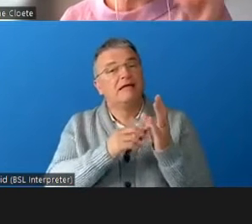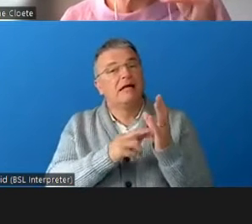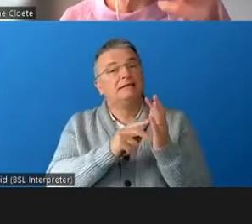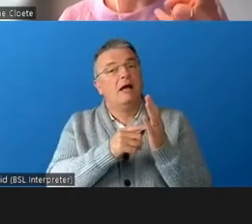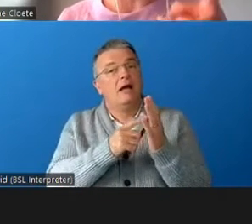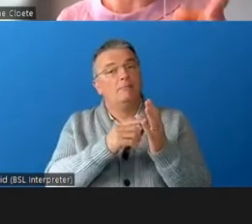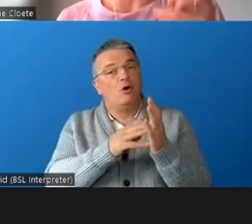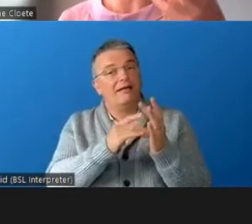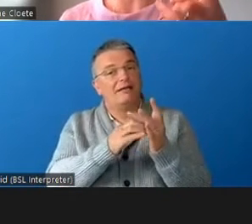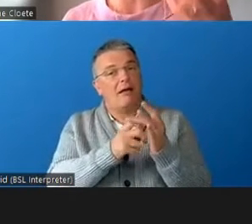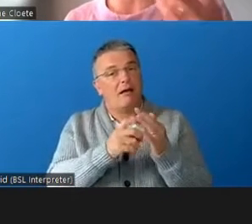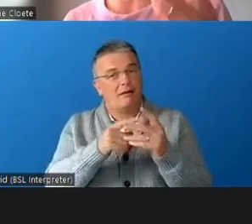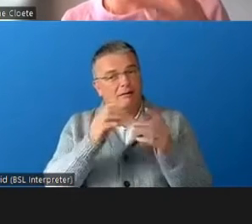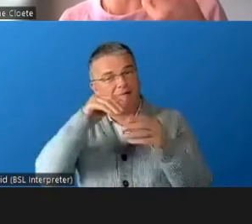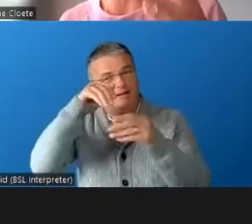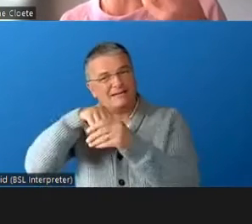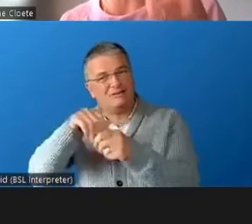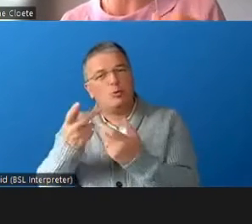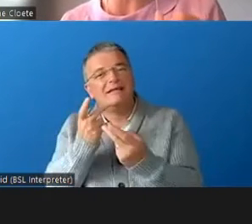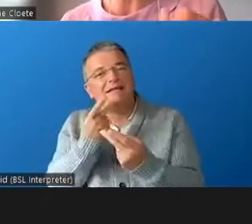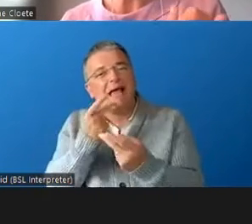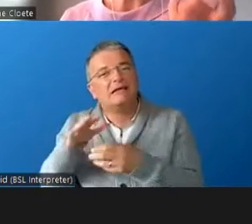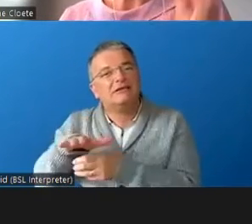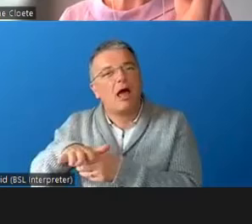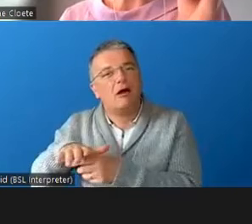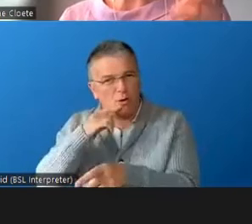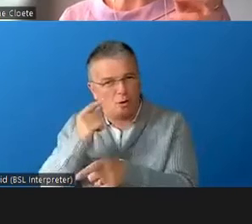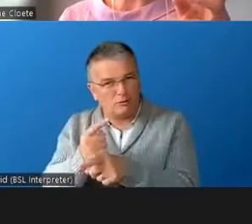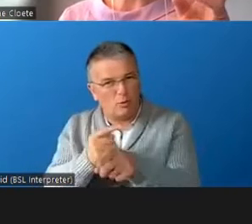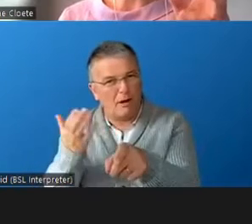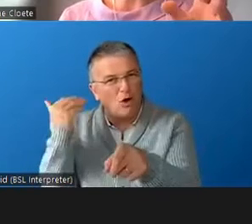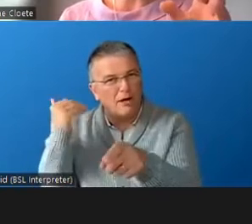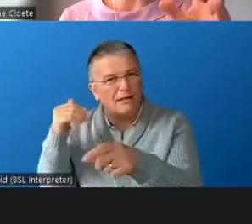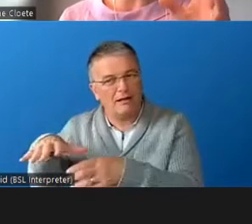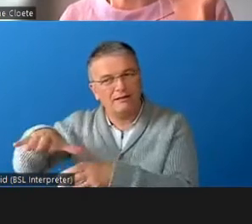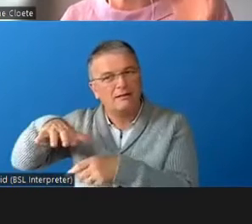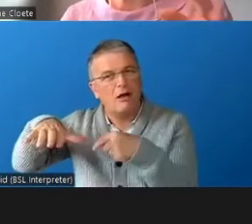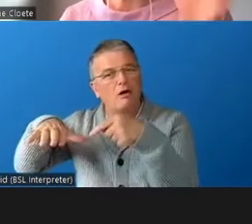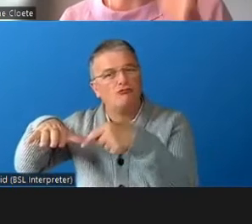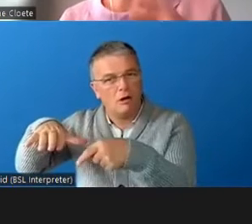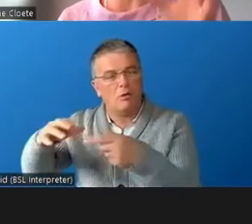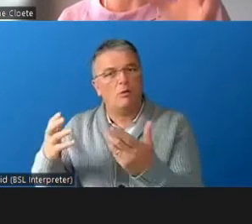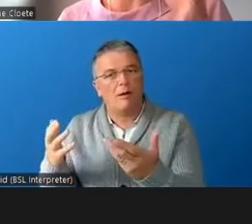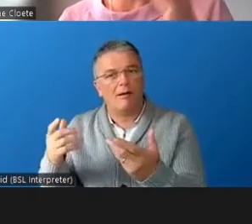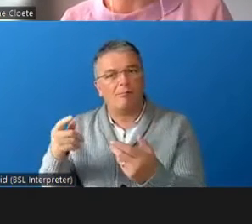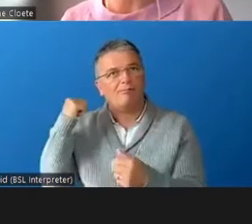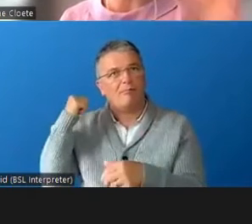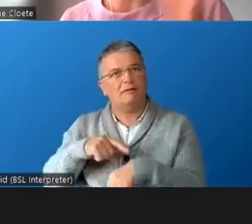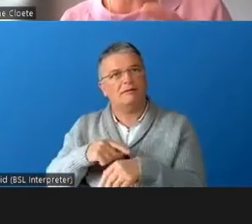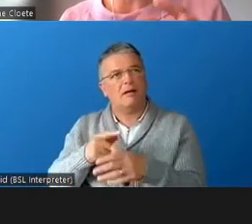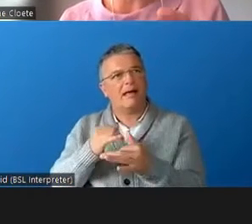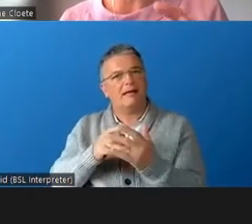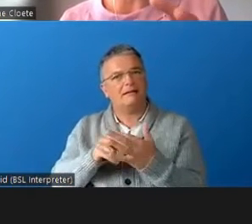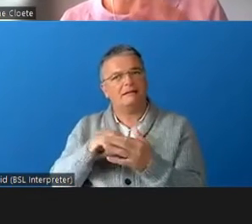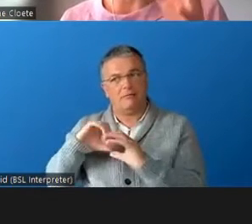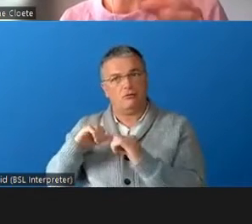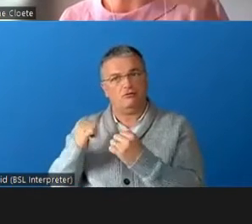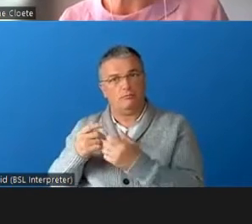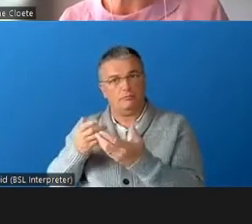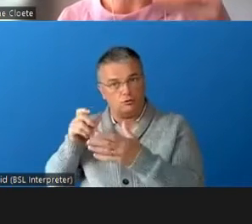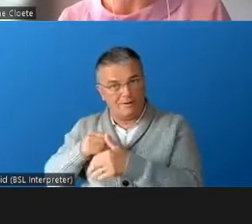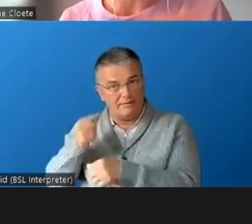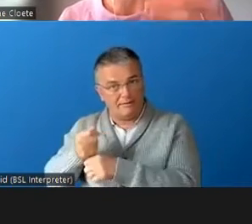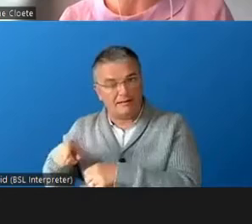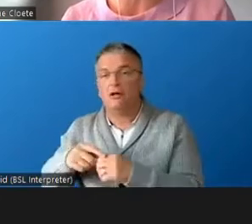that second scenario that I spoke about earlier. At the time of Agnes and the group doing this process, they